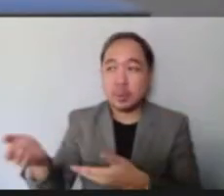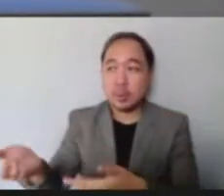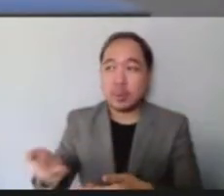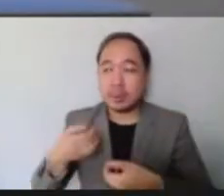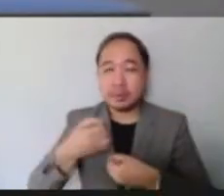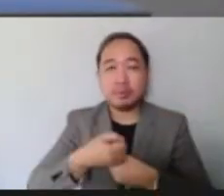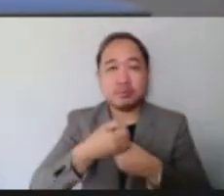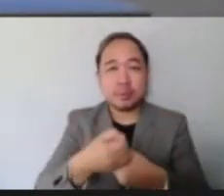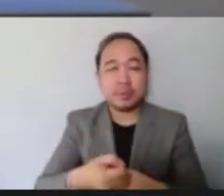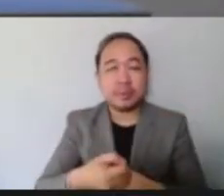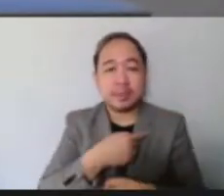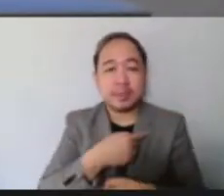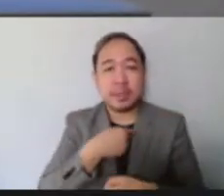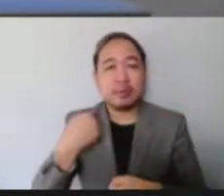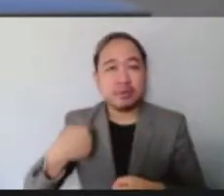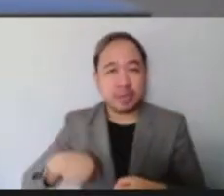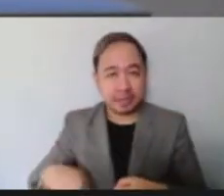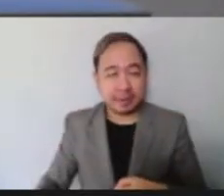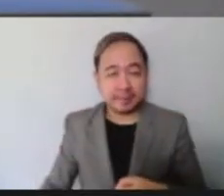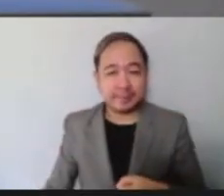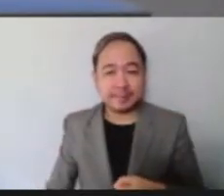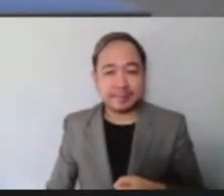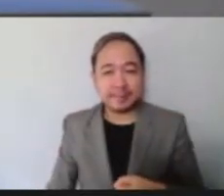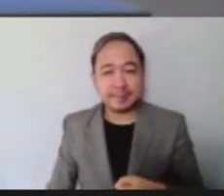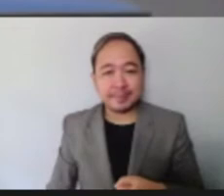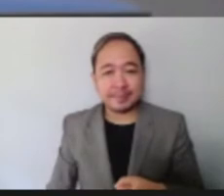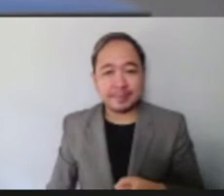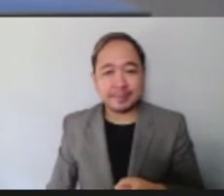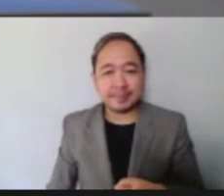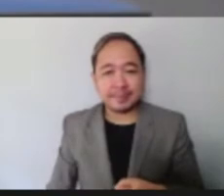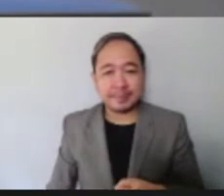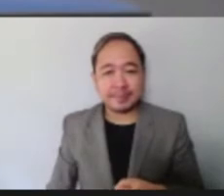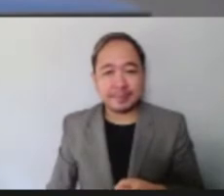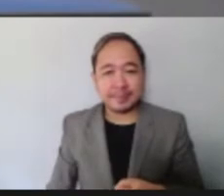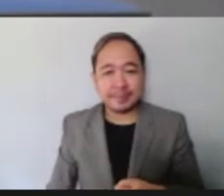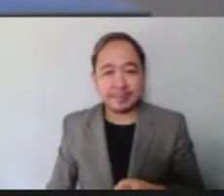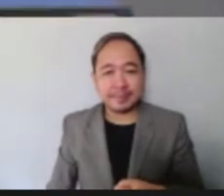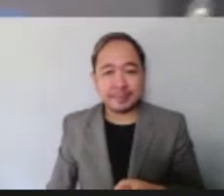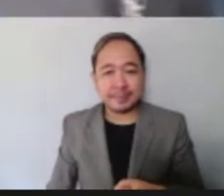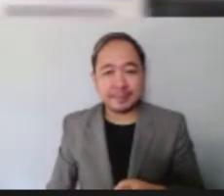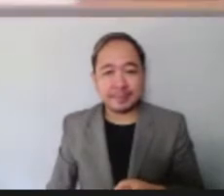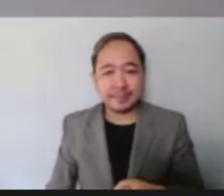representative of China to escape you have the flosser